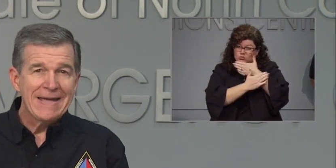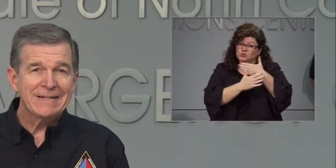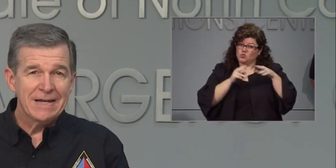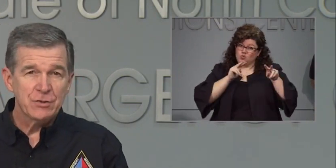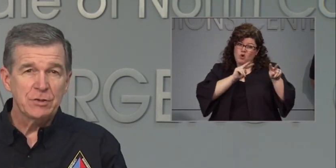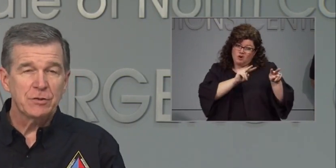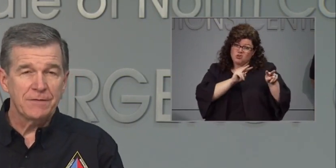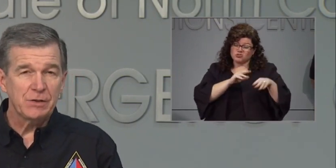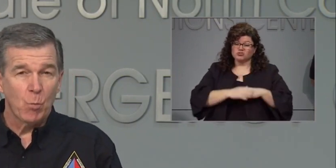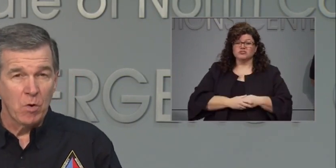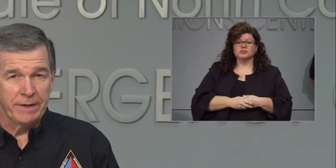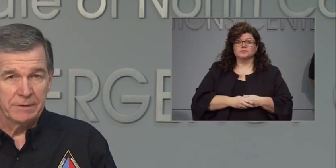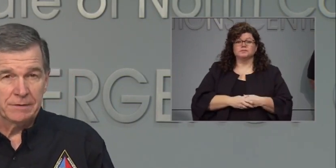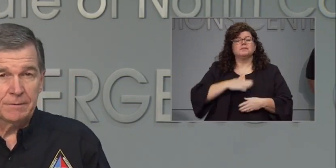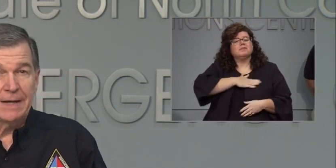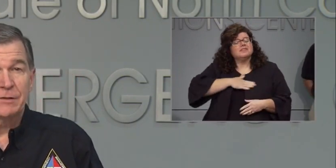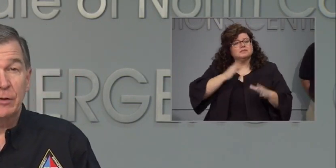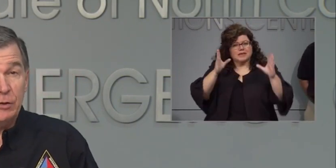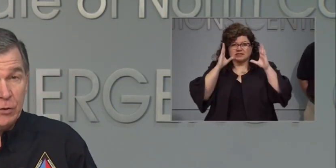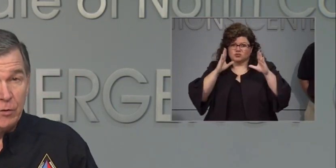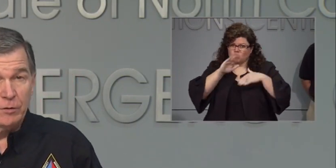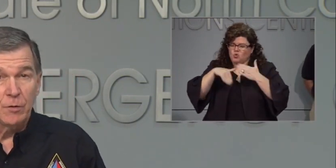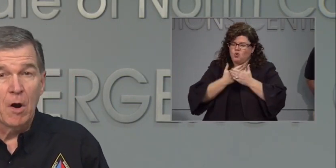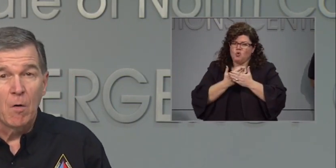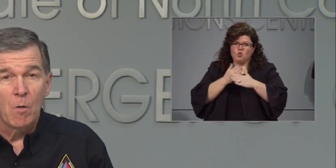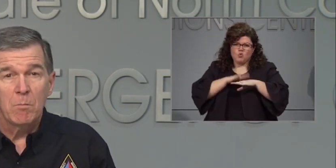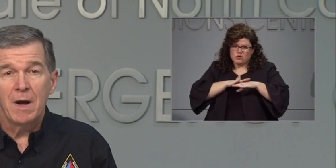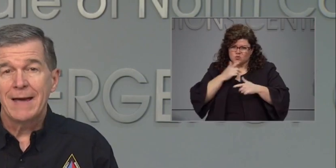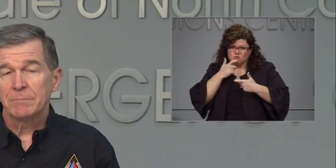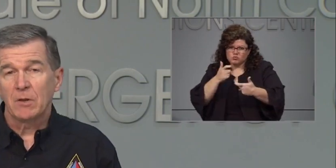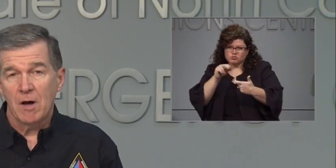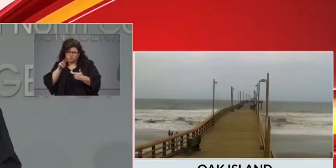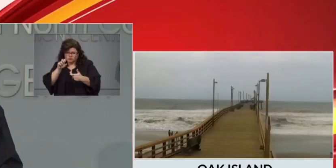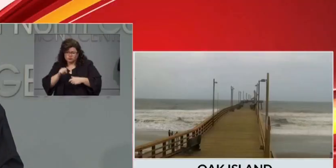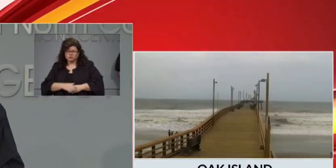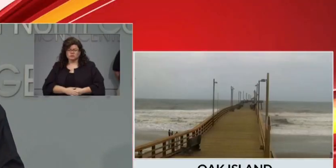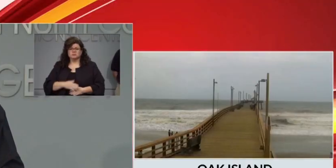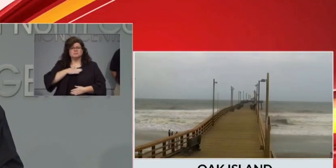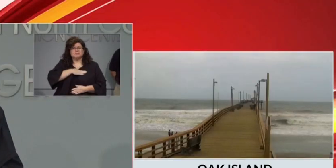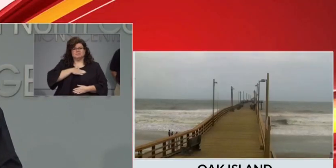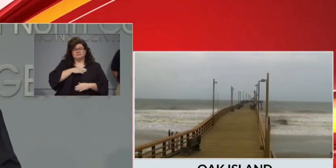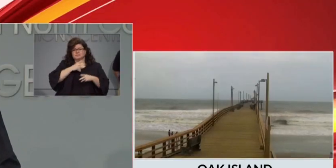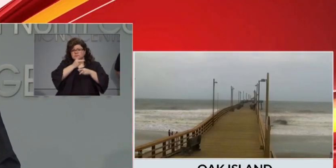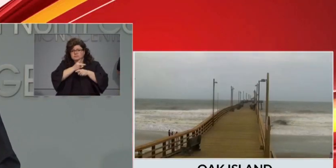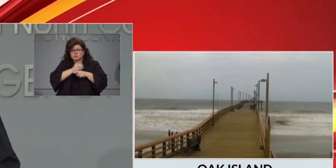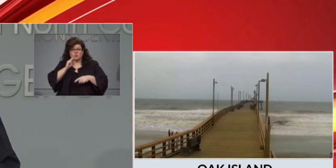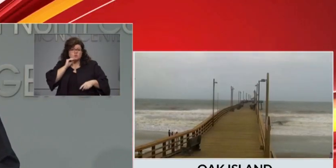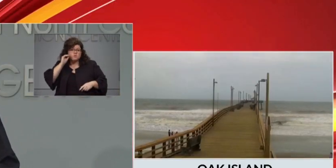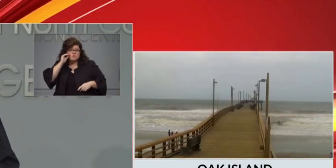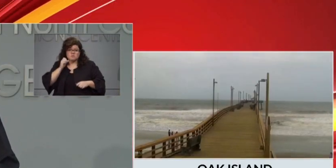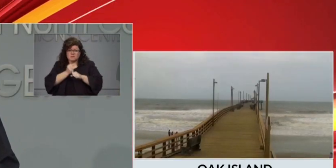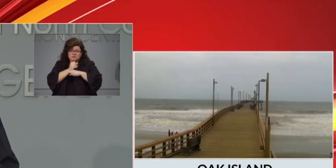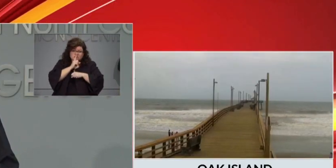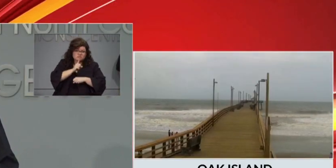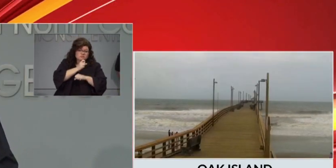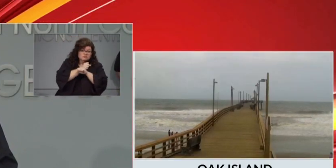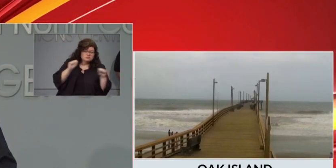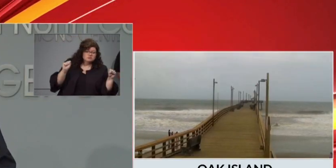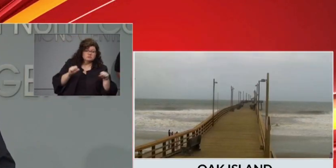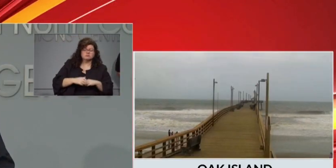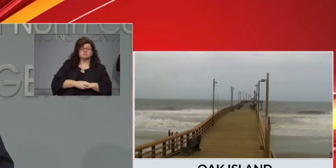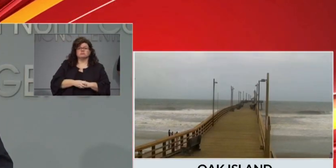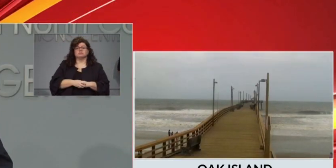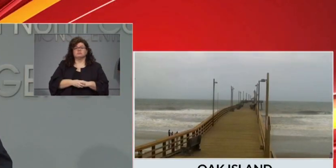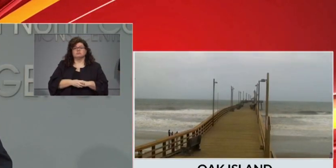Pay attention to these warnings and secure your home and belongings. Have a way to stay informed, particularly